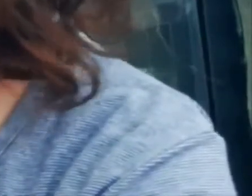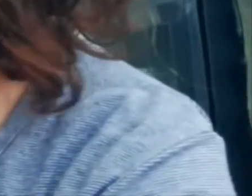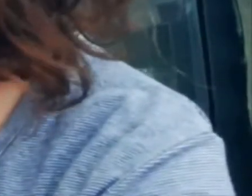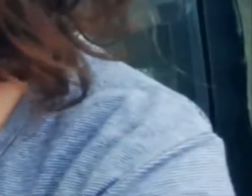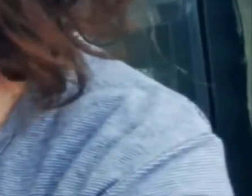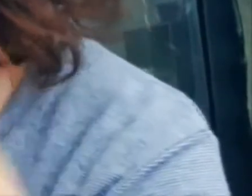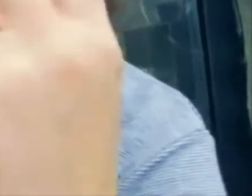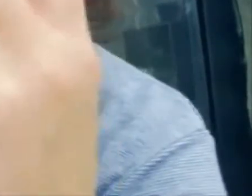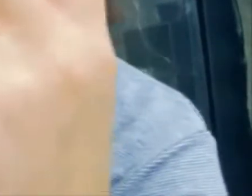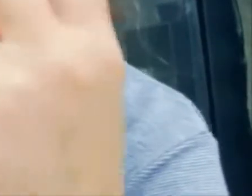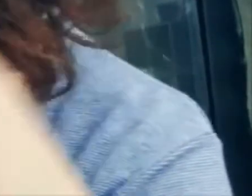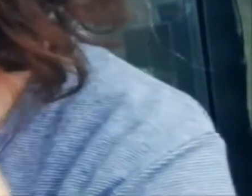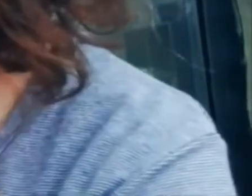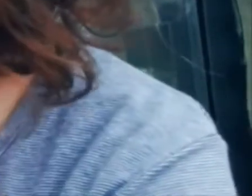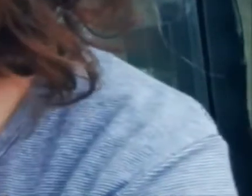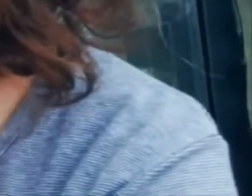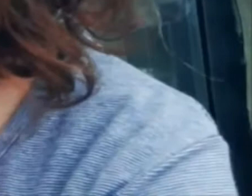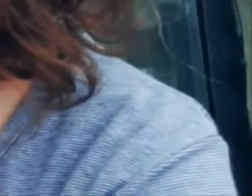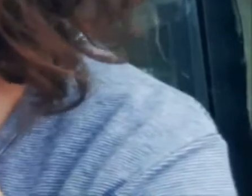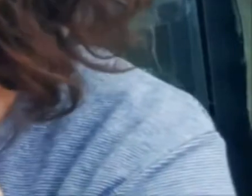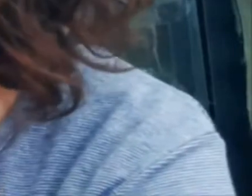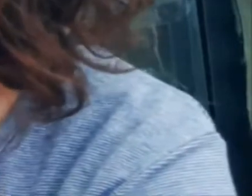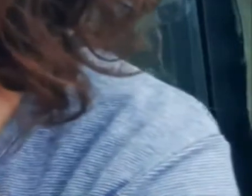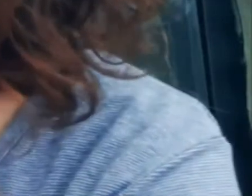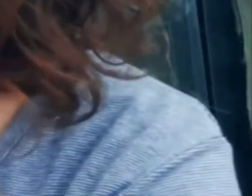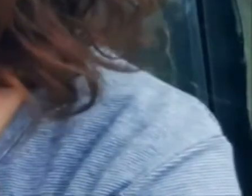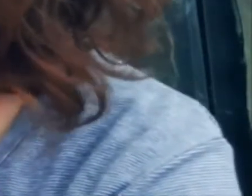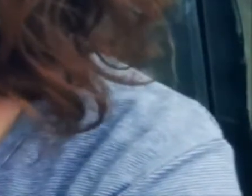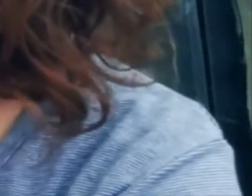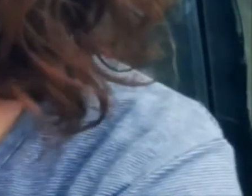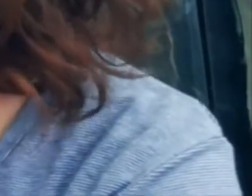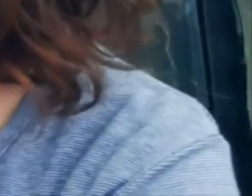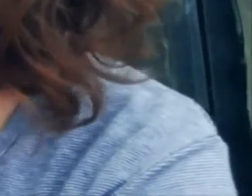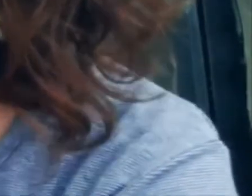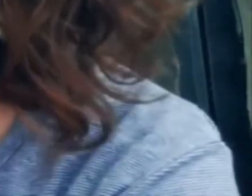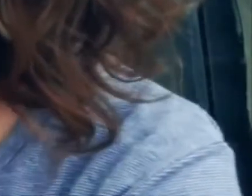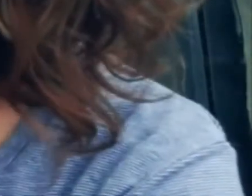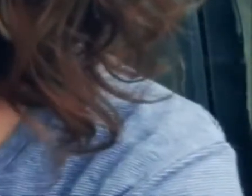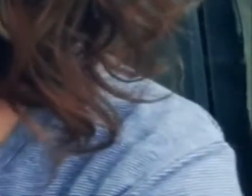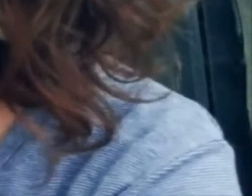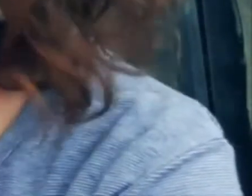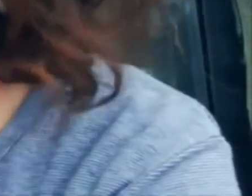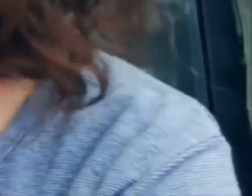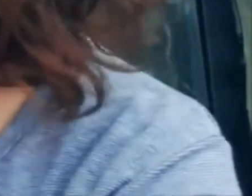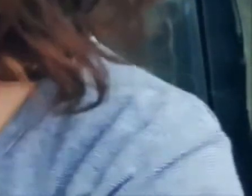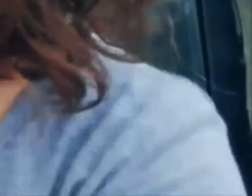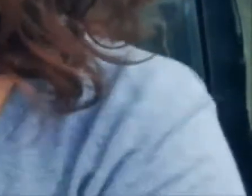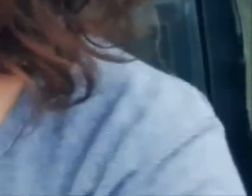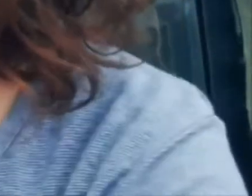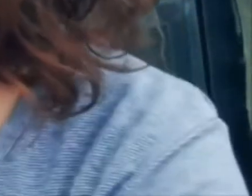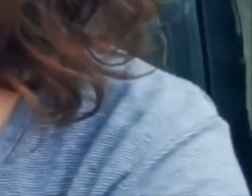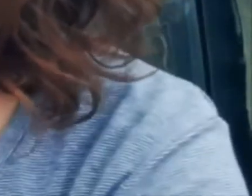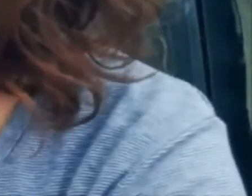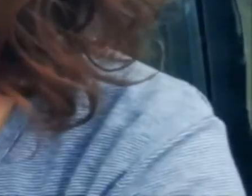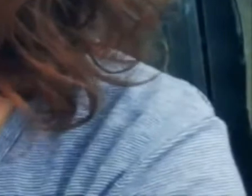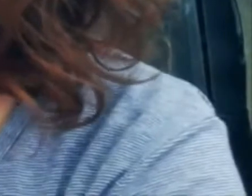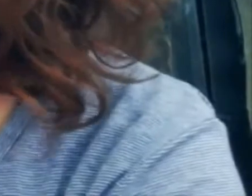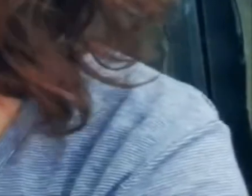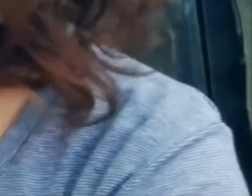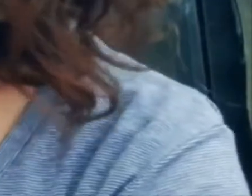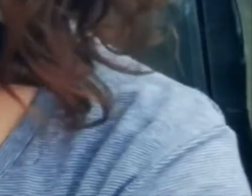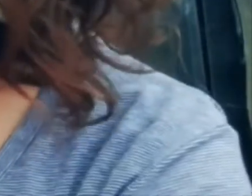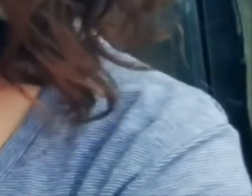We love you. God bless you. Have a happy rest of your weekend. Enjoy the lake. Enjoy time